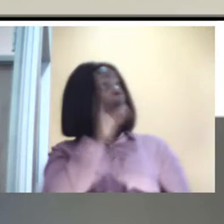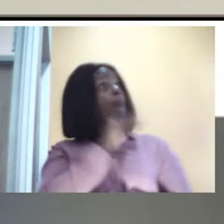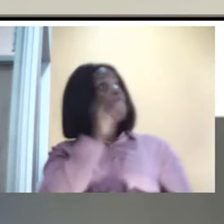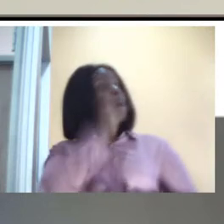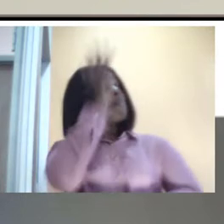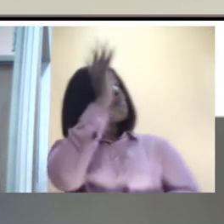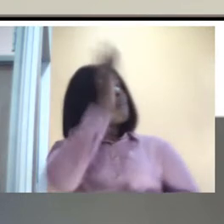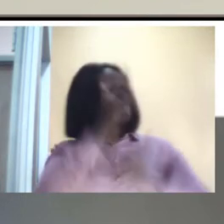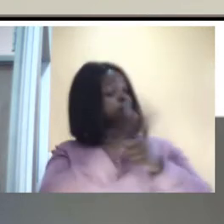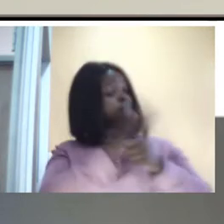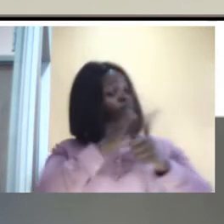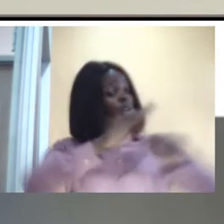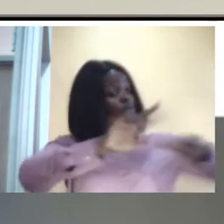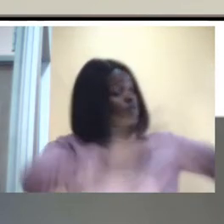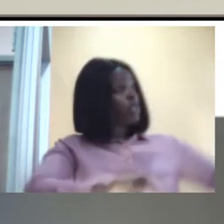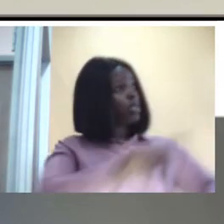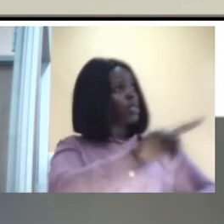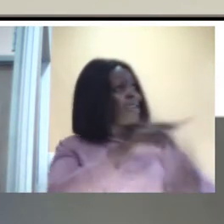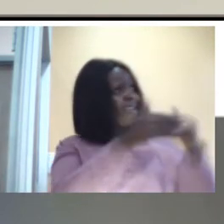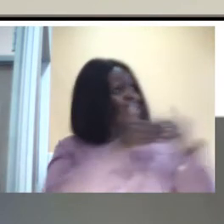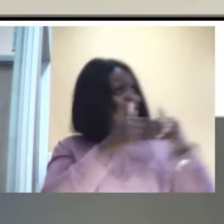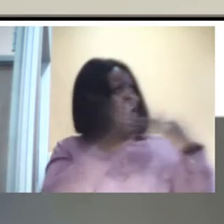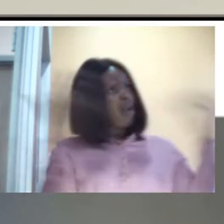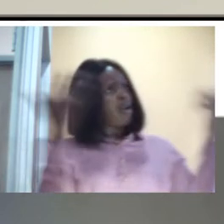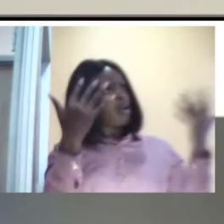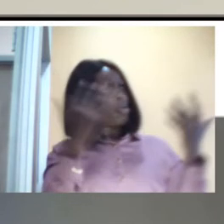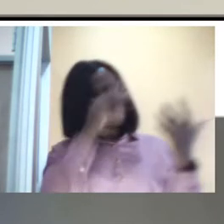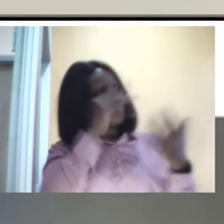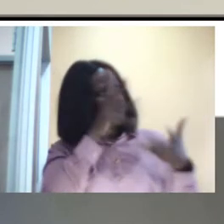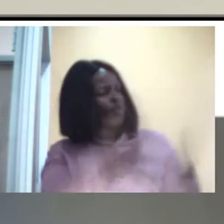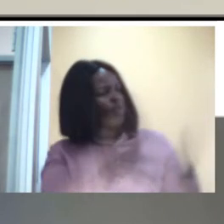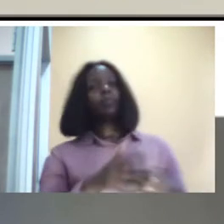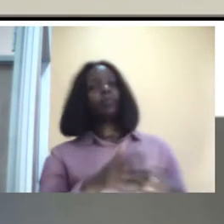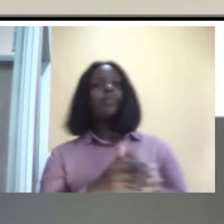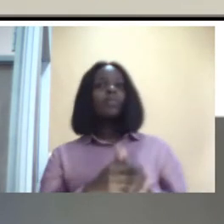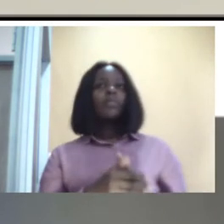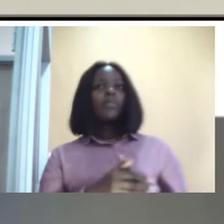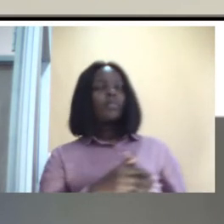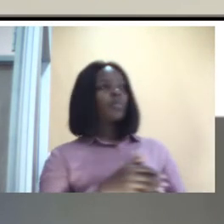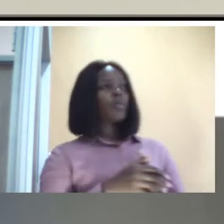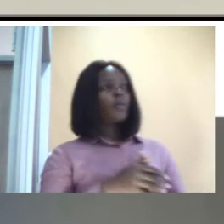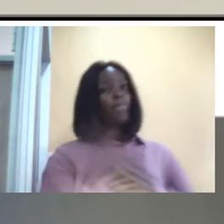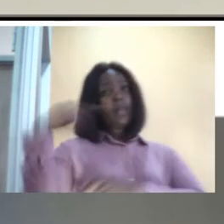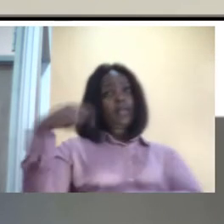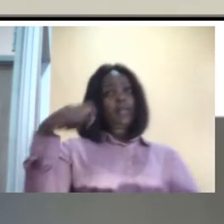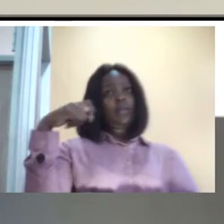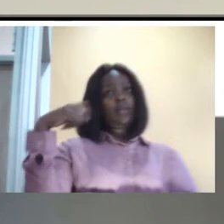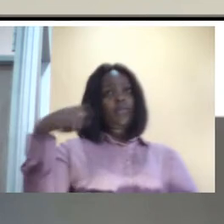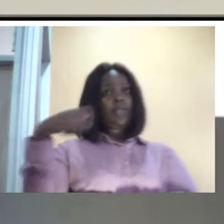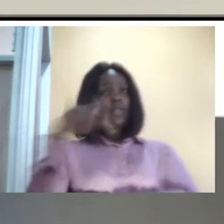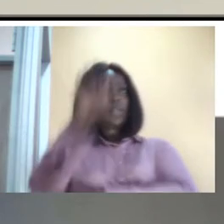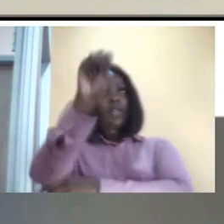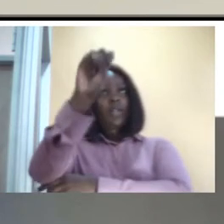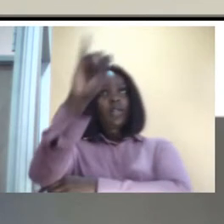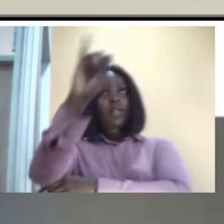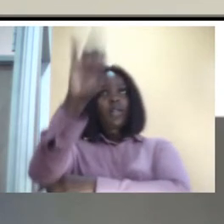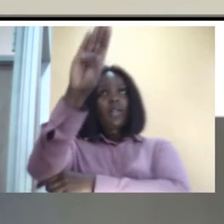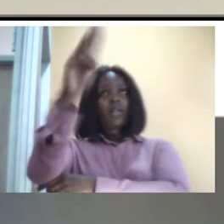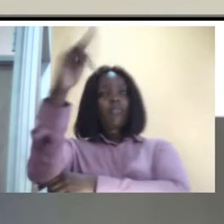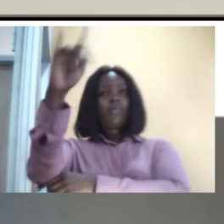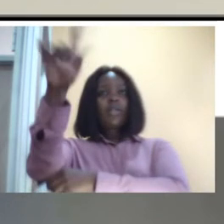do a little bit more research, because it is really uncaring for you to put this ban in place. Honorable Spilla Sepeta, 10% budget